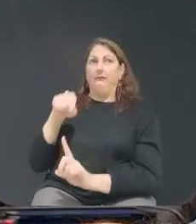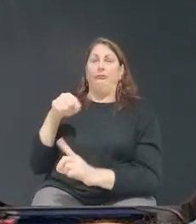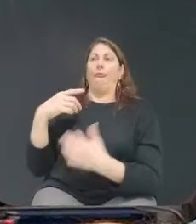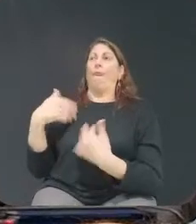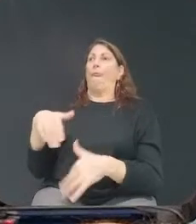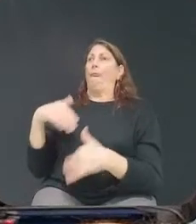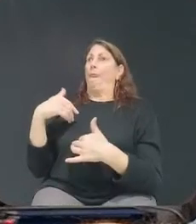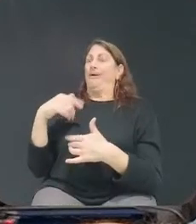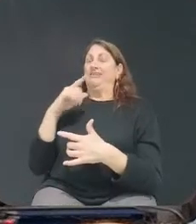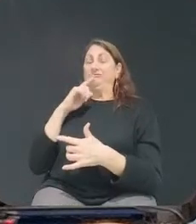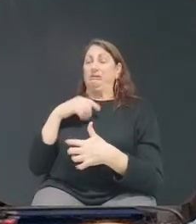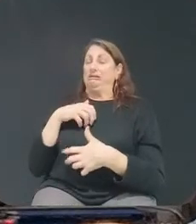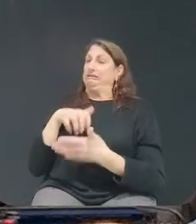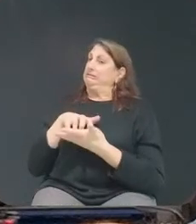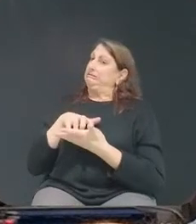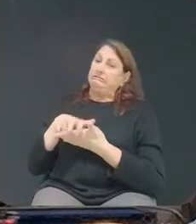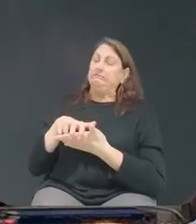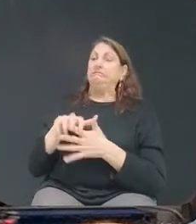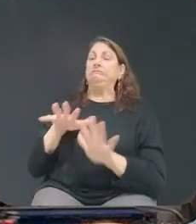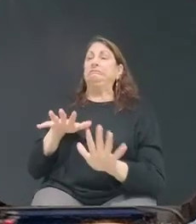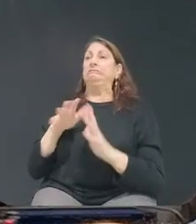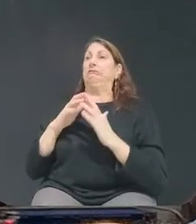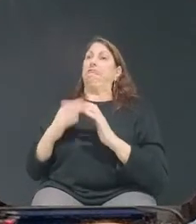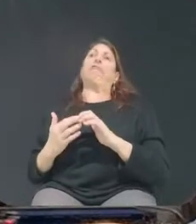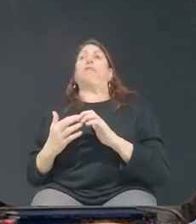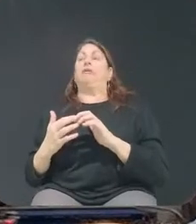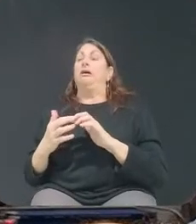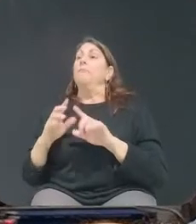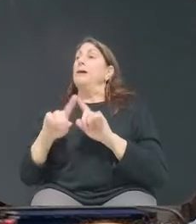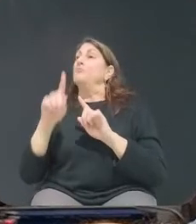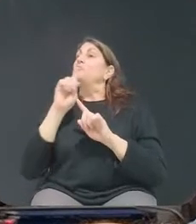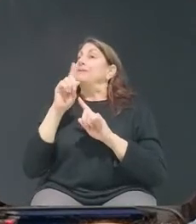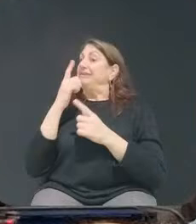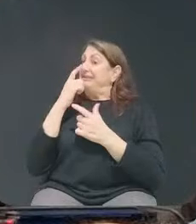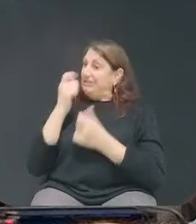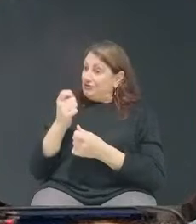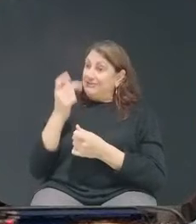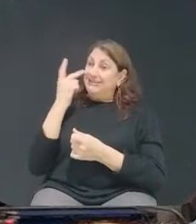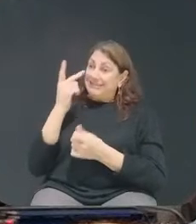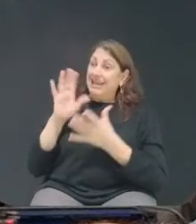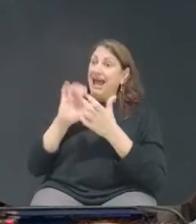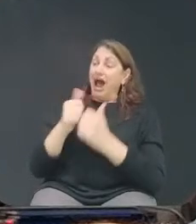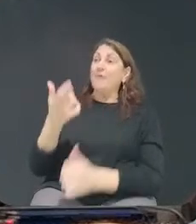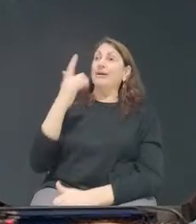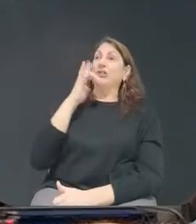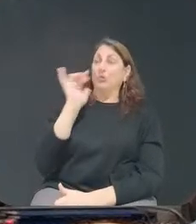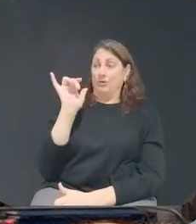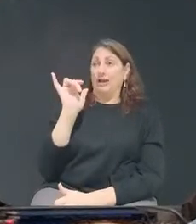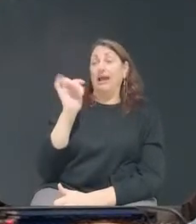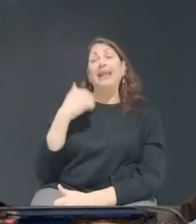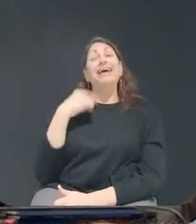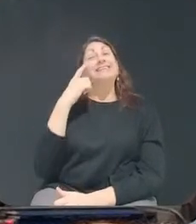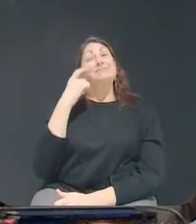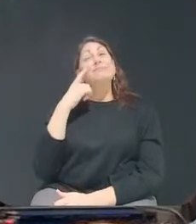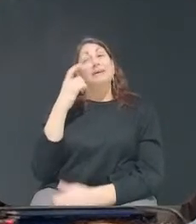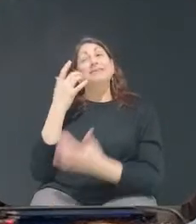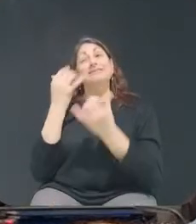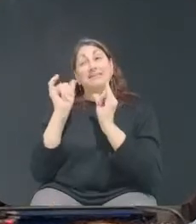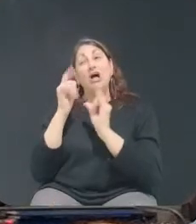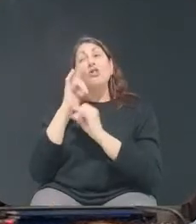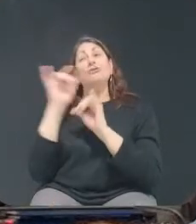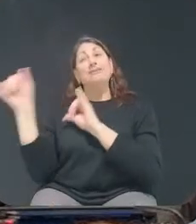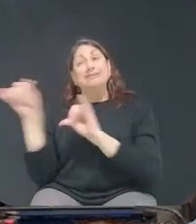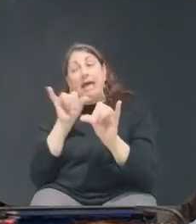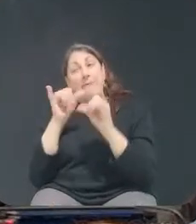shape, but it was just really interesting to see what it looks like, probably still looks like today. Yeah.